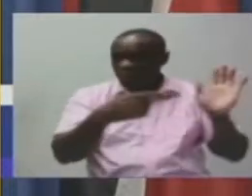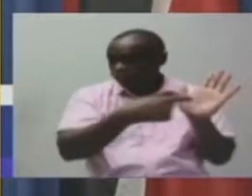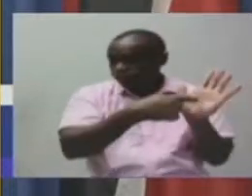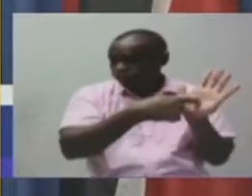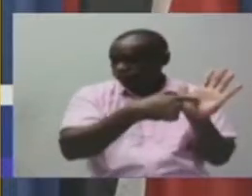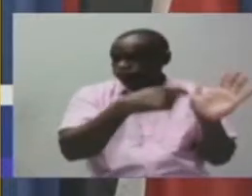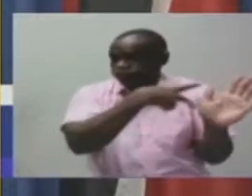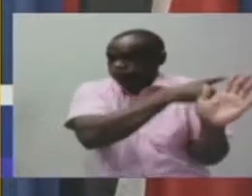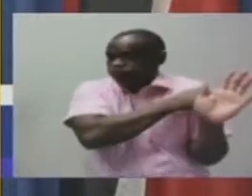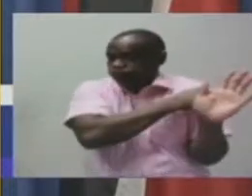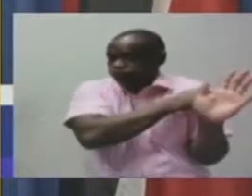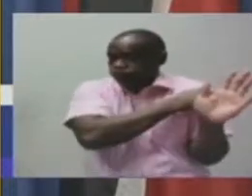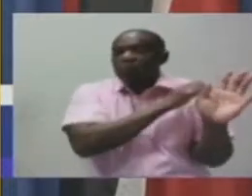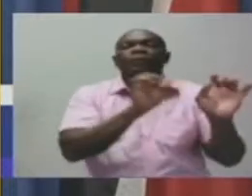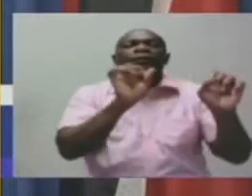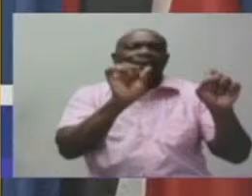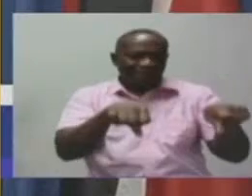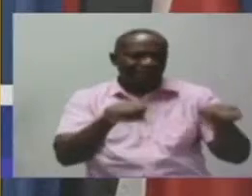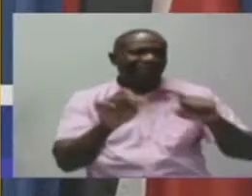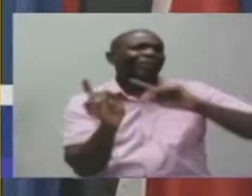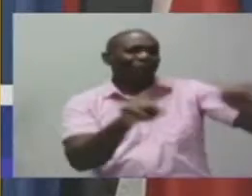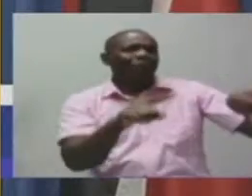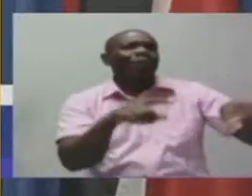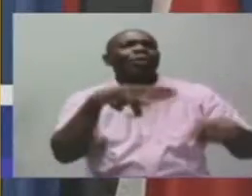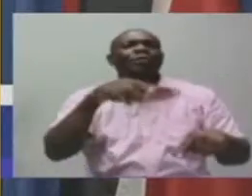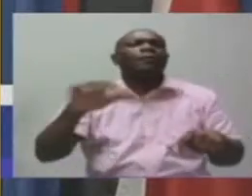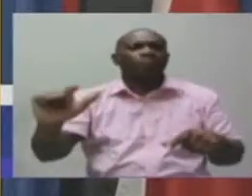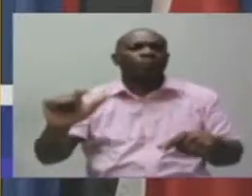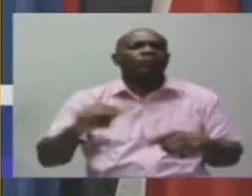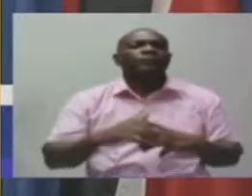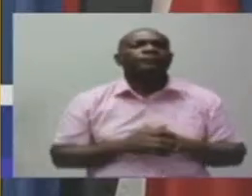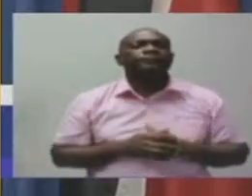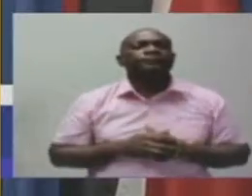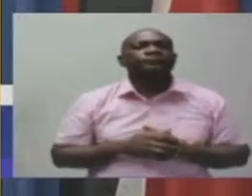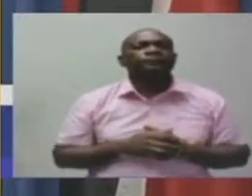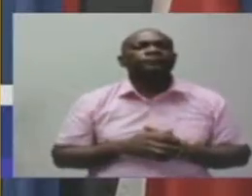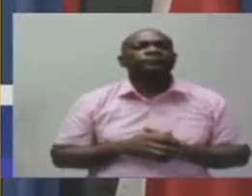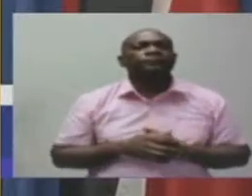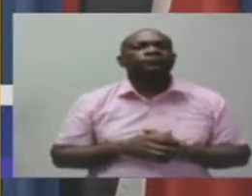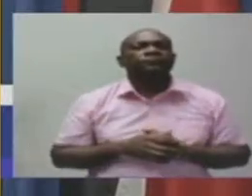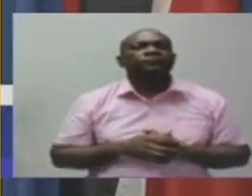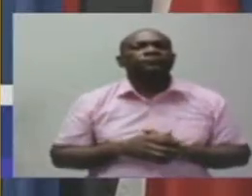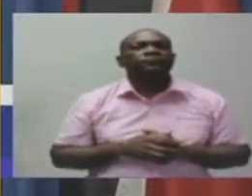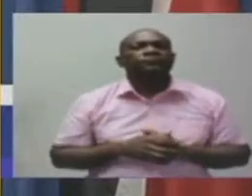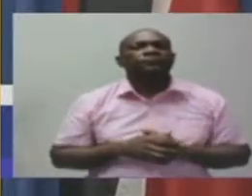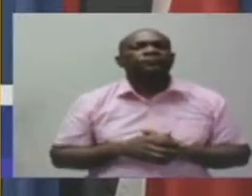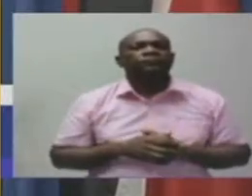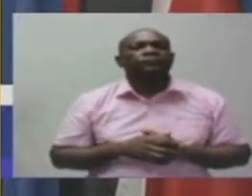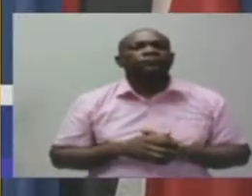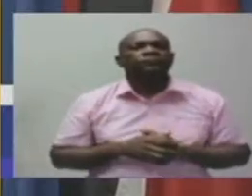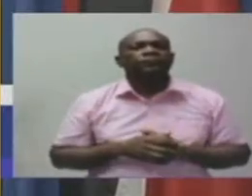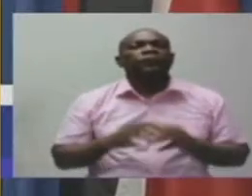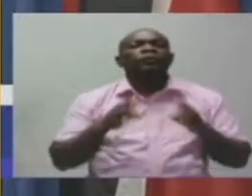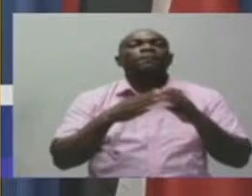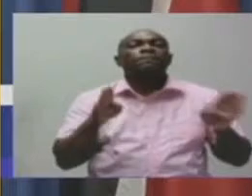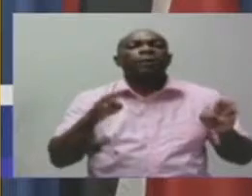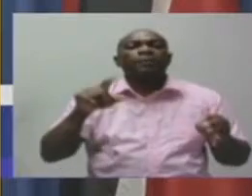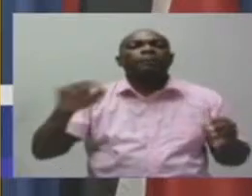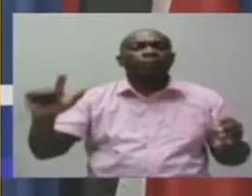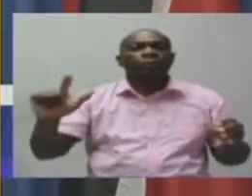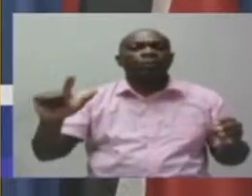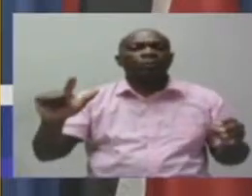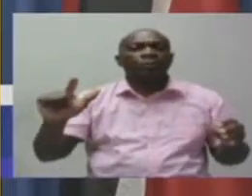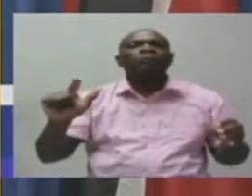So all vaccinated persons can use public pools. So in other words, public pools are to be safe